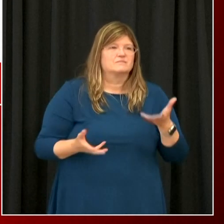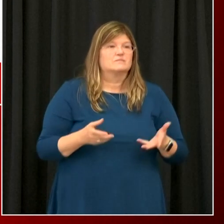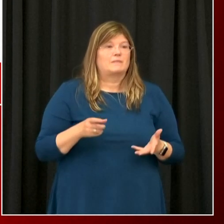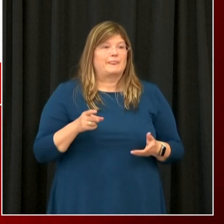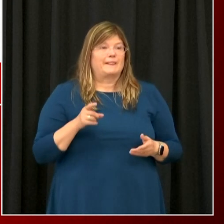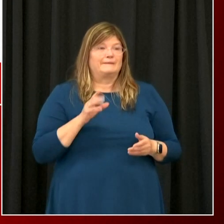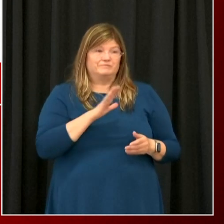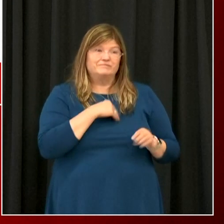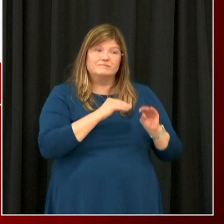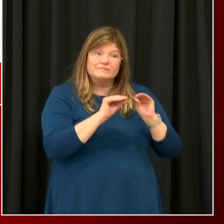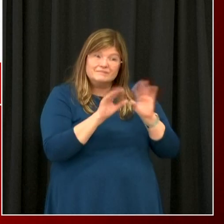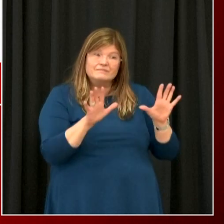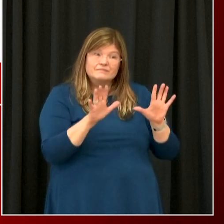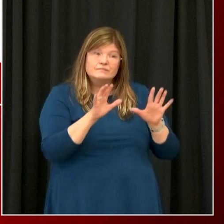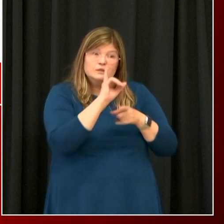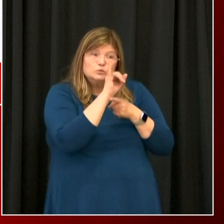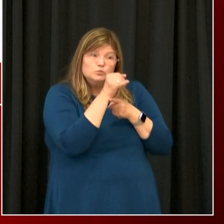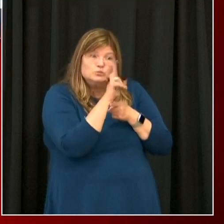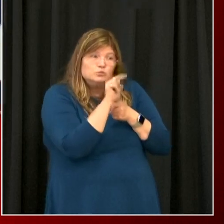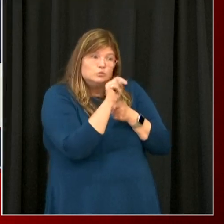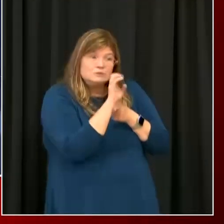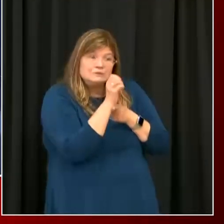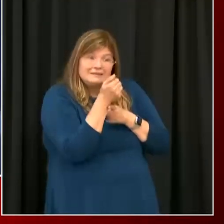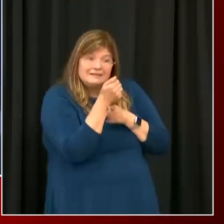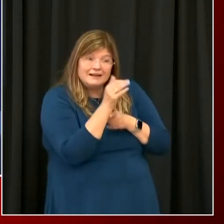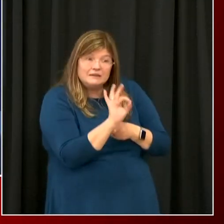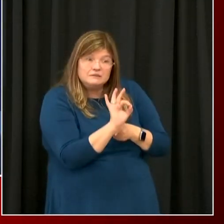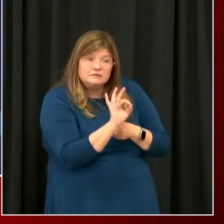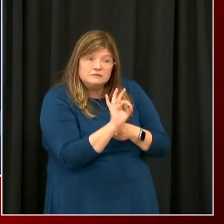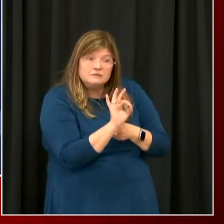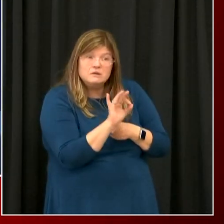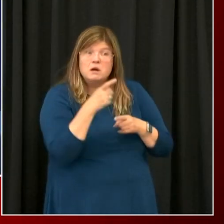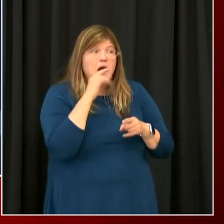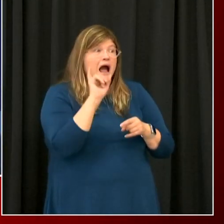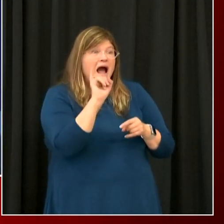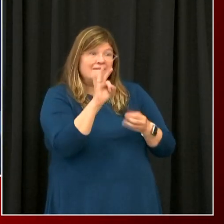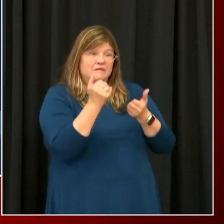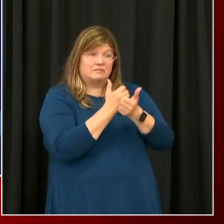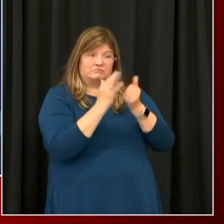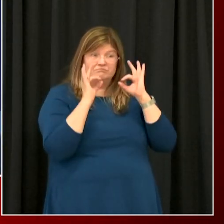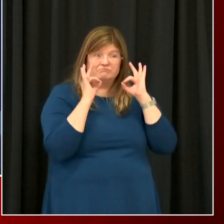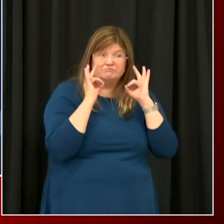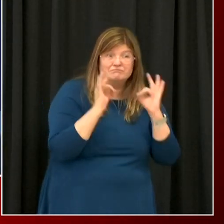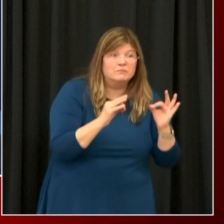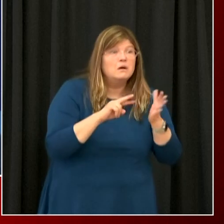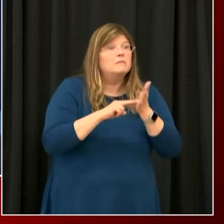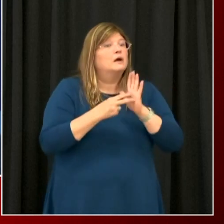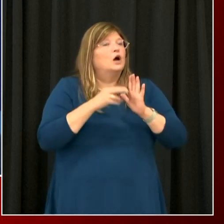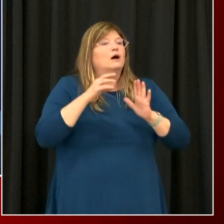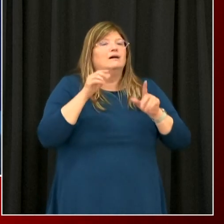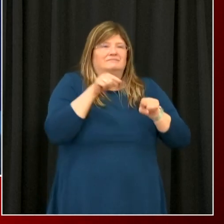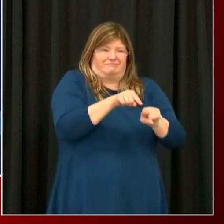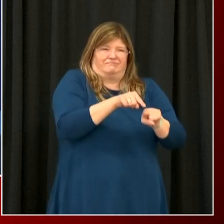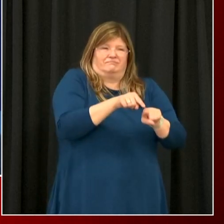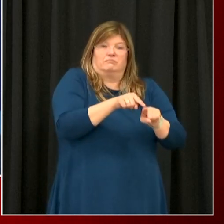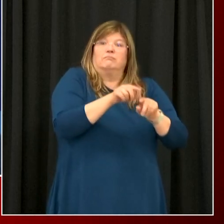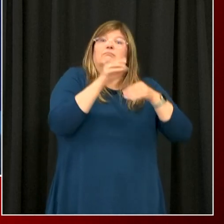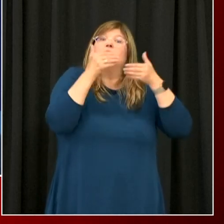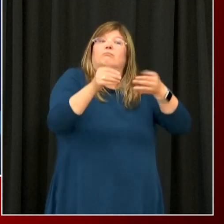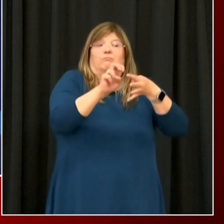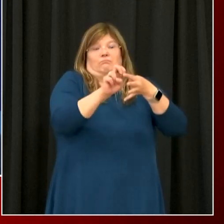the soonest date. If everything went your way, went our way, June 19th would be the soonest date you would recommend. Thank you